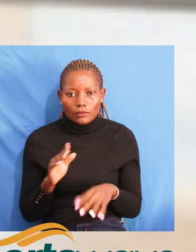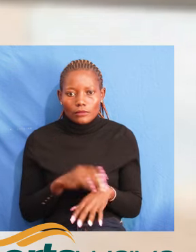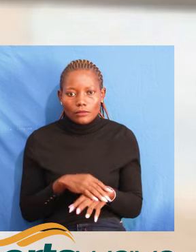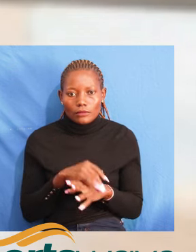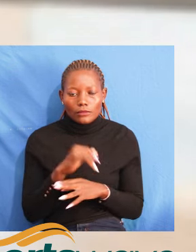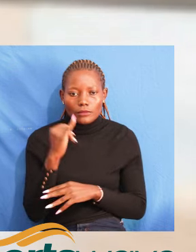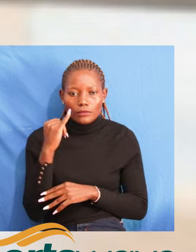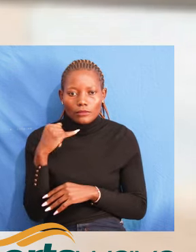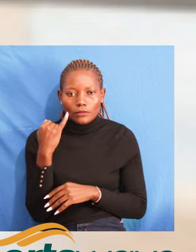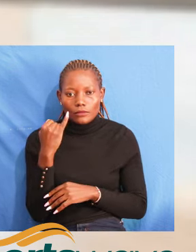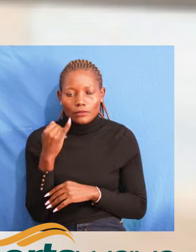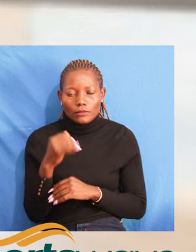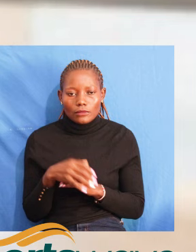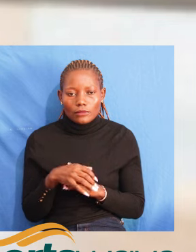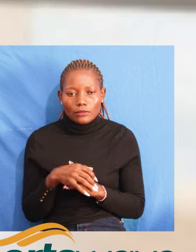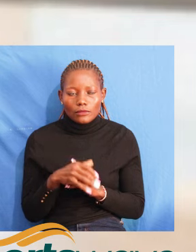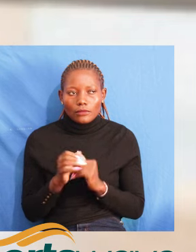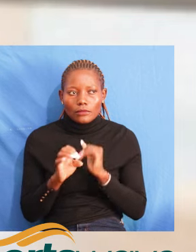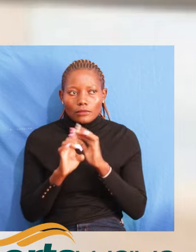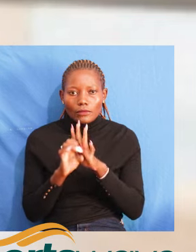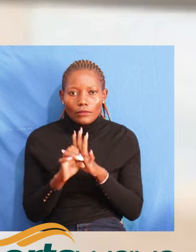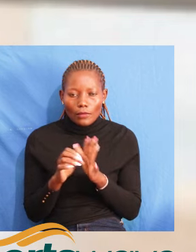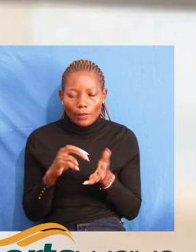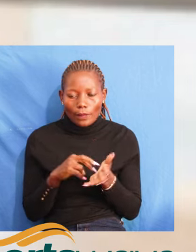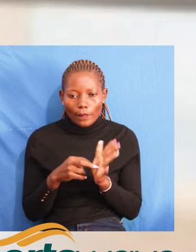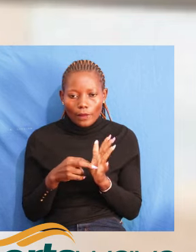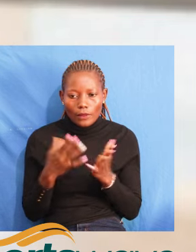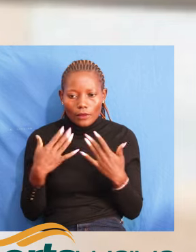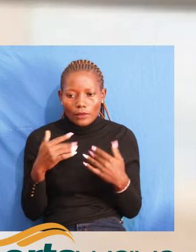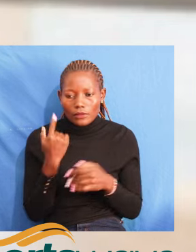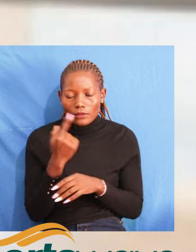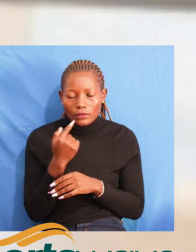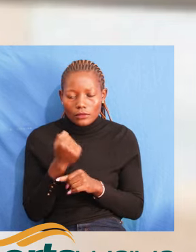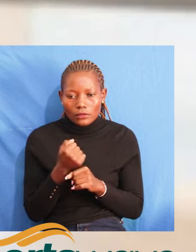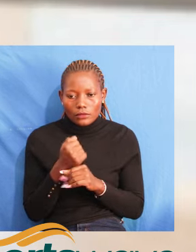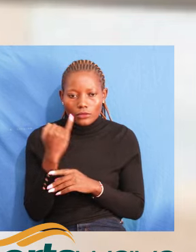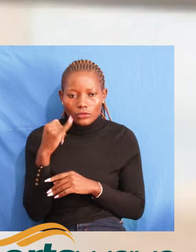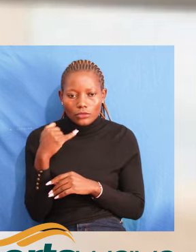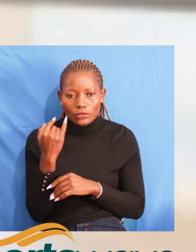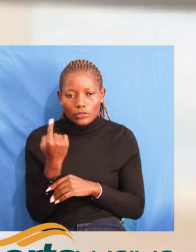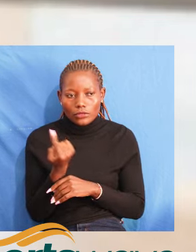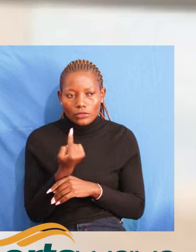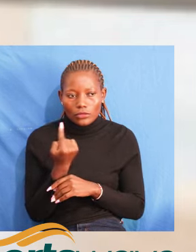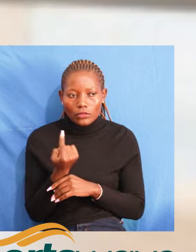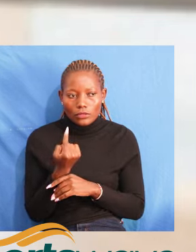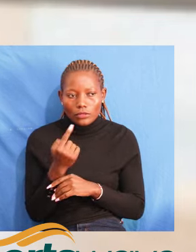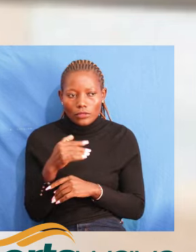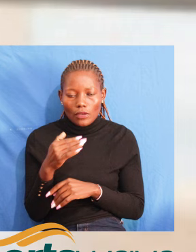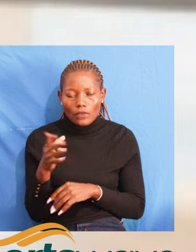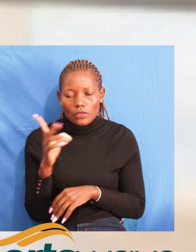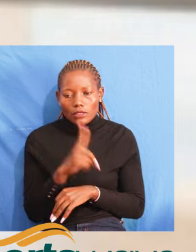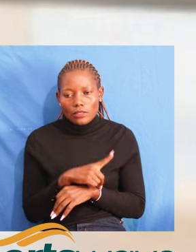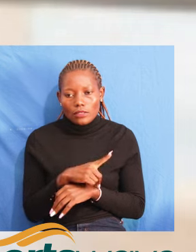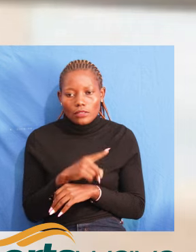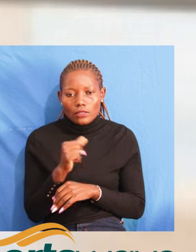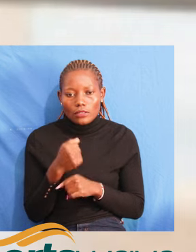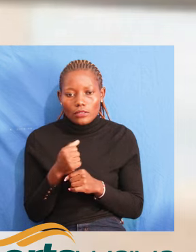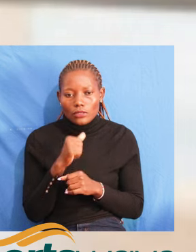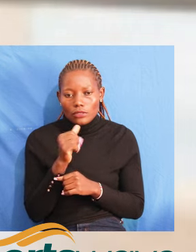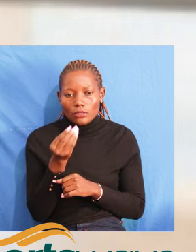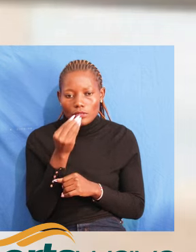do intense training? Juicing diet, I mean these people who do juice just only on a daily basis. They don't eat